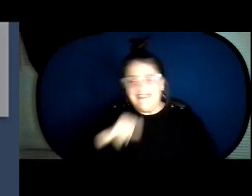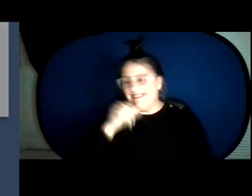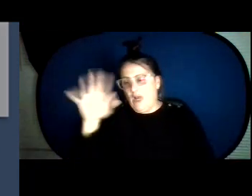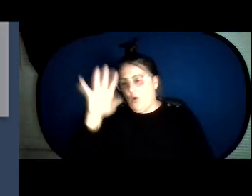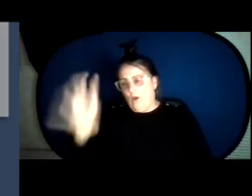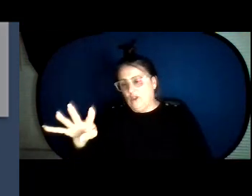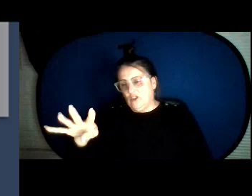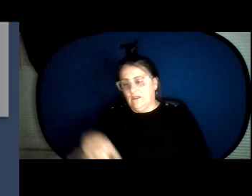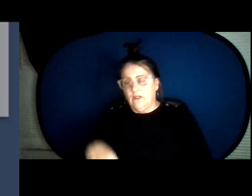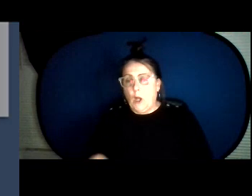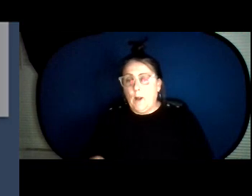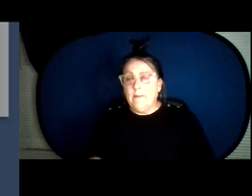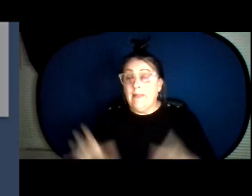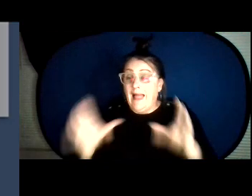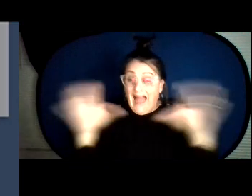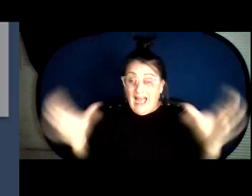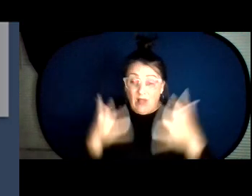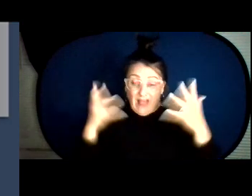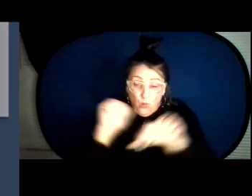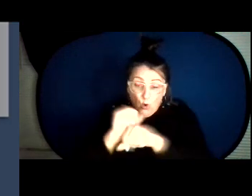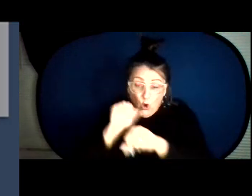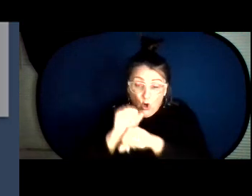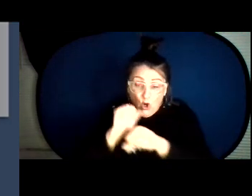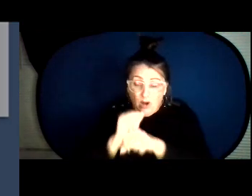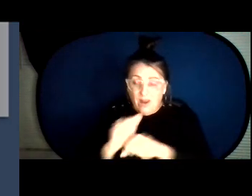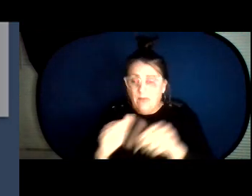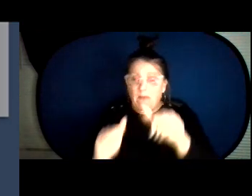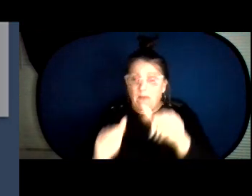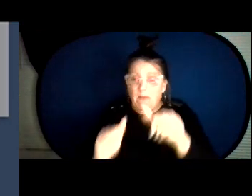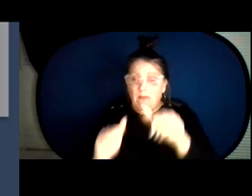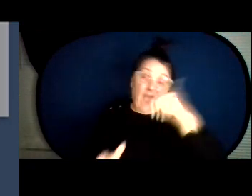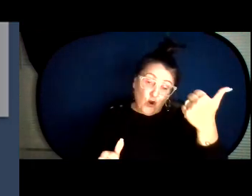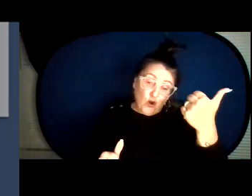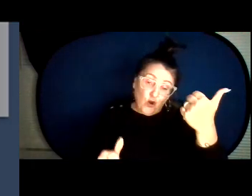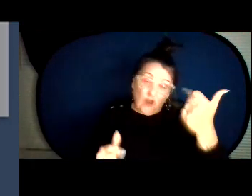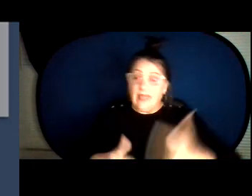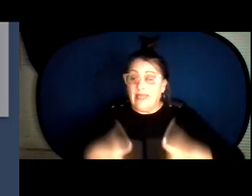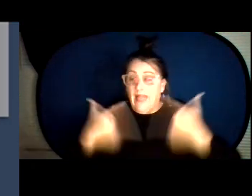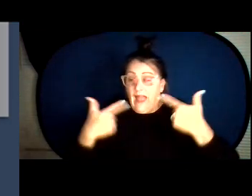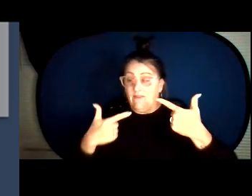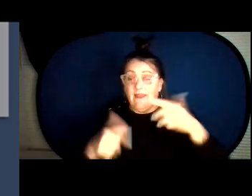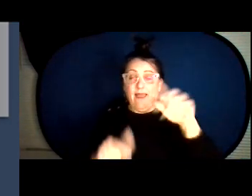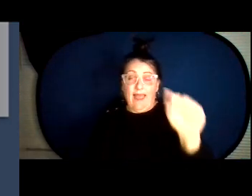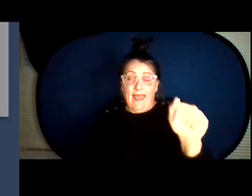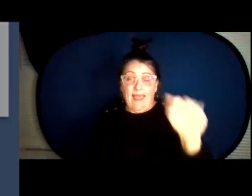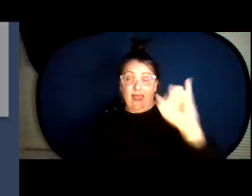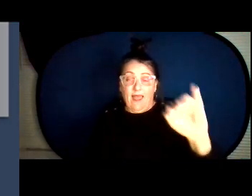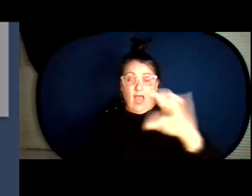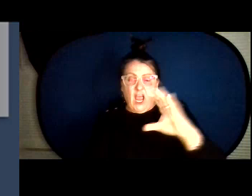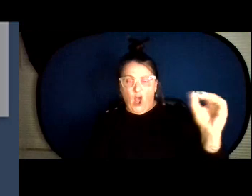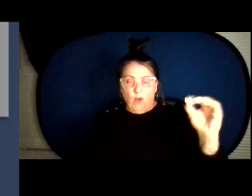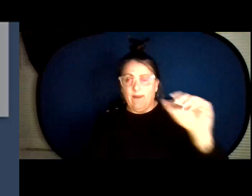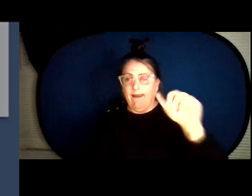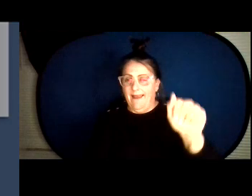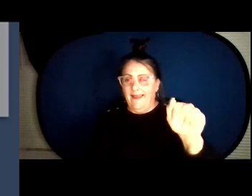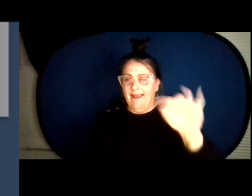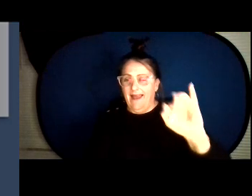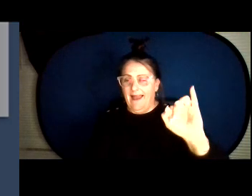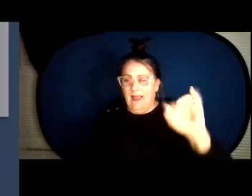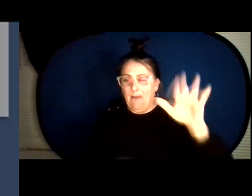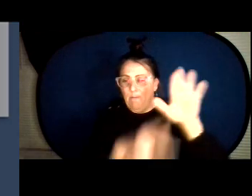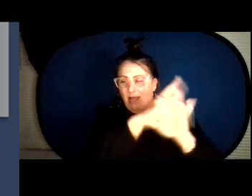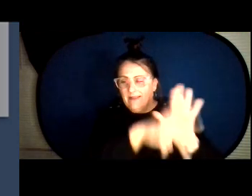I do quite a bit of work in my other life with AI companies and on AI policy. And one of the things